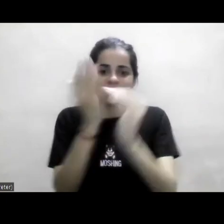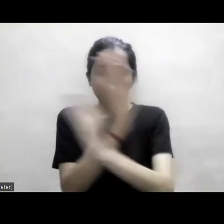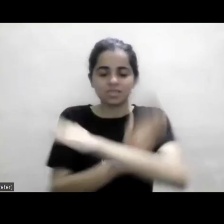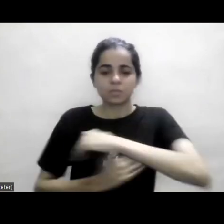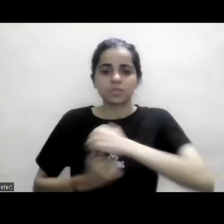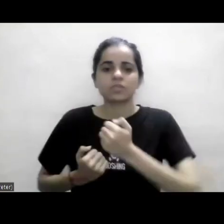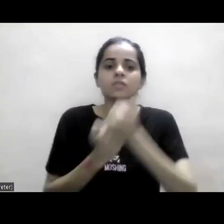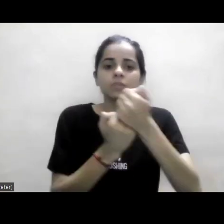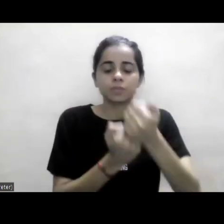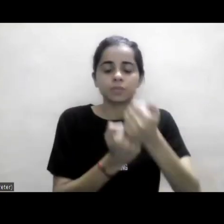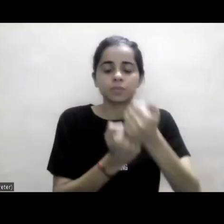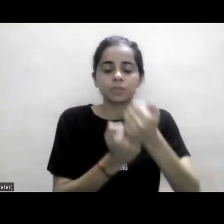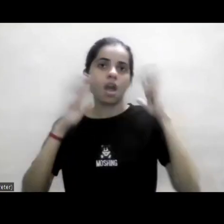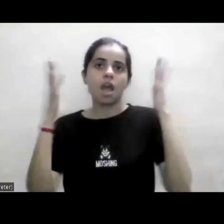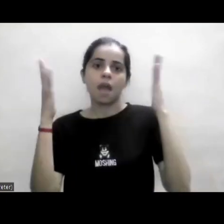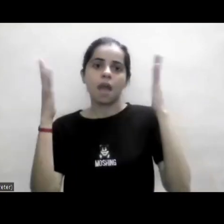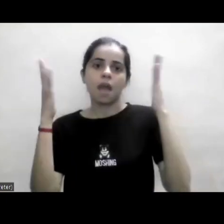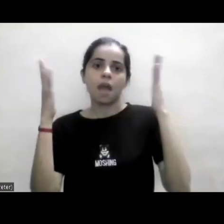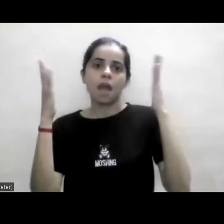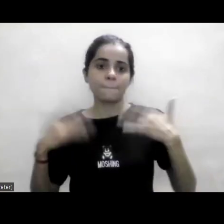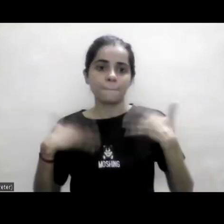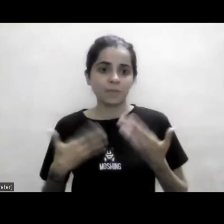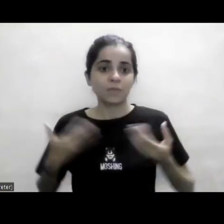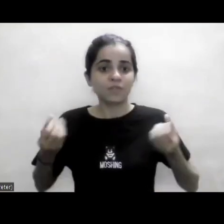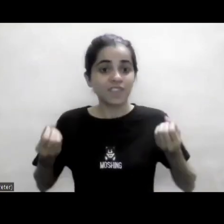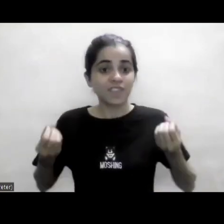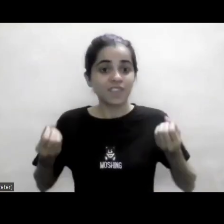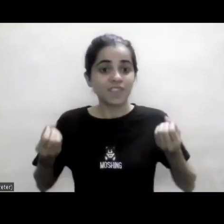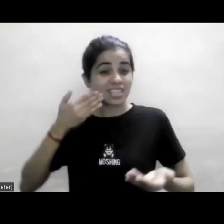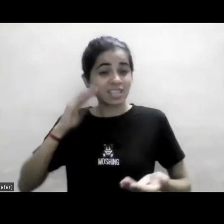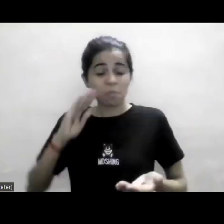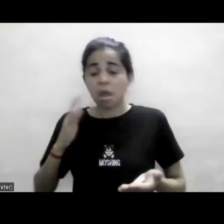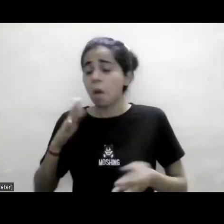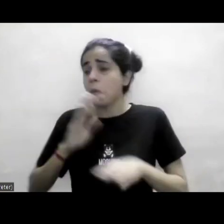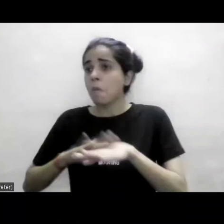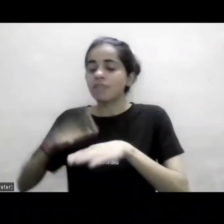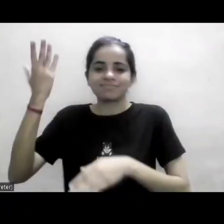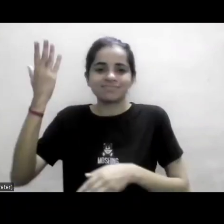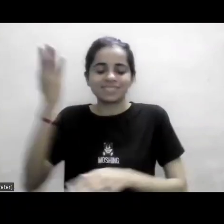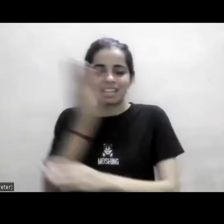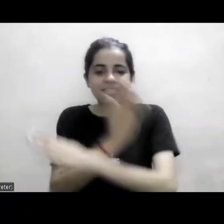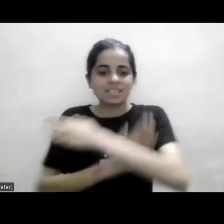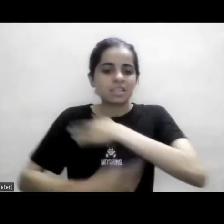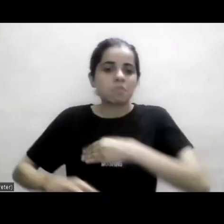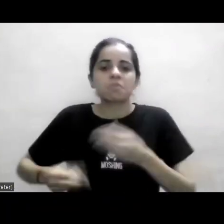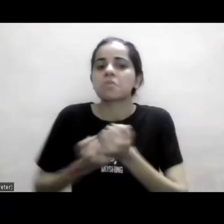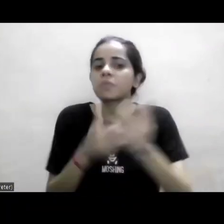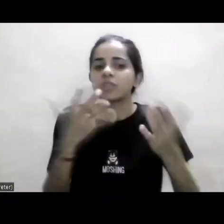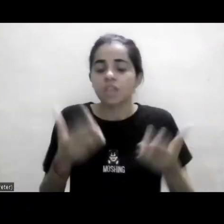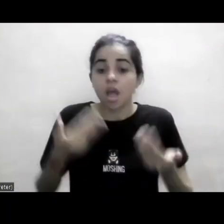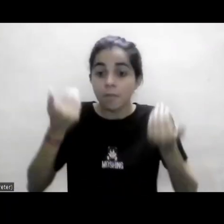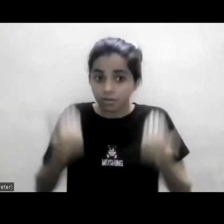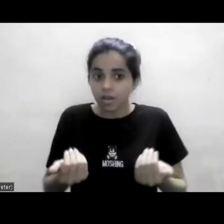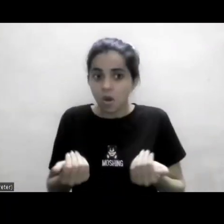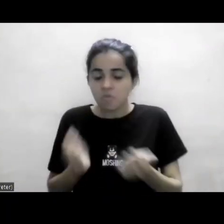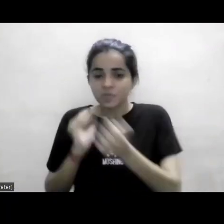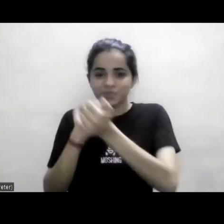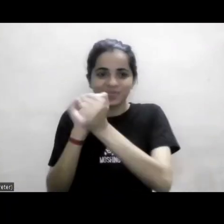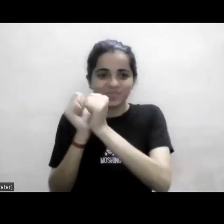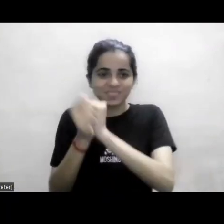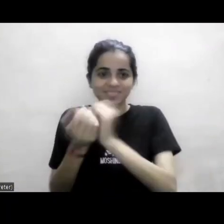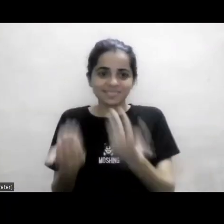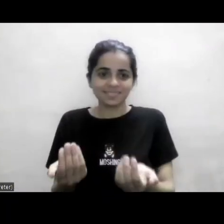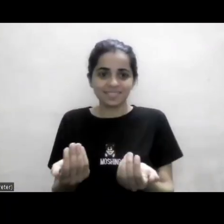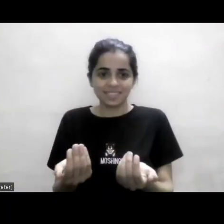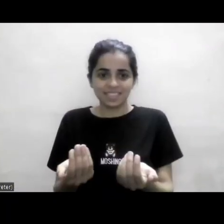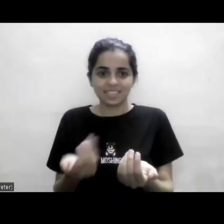amazing to see that. When I started it, nothing like that was happening. So I'm quite happy that now actually, you know, I